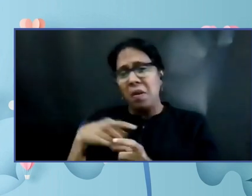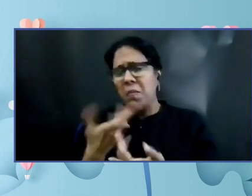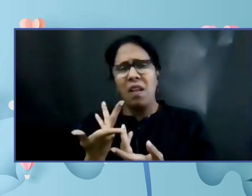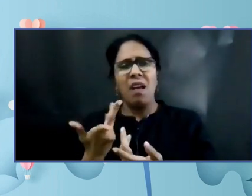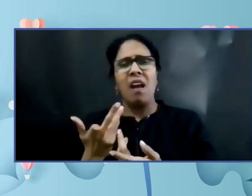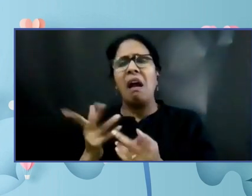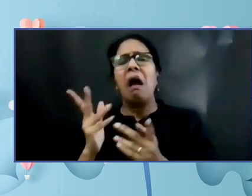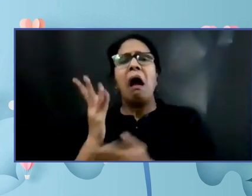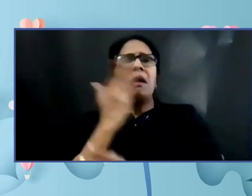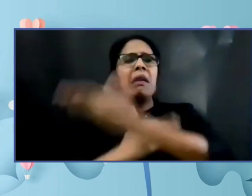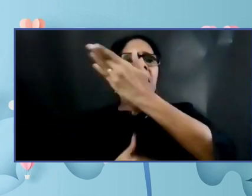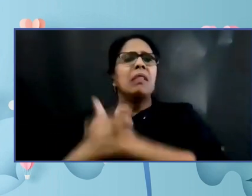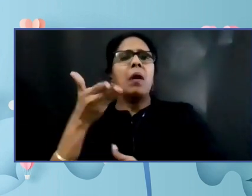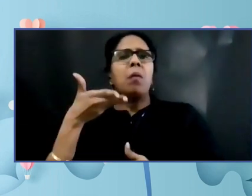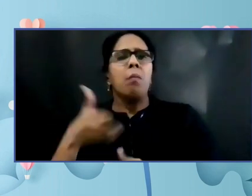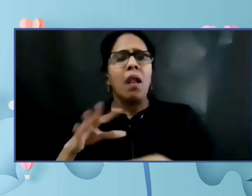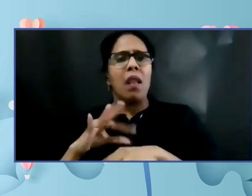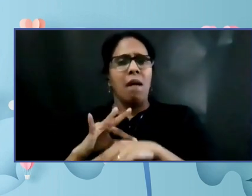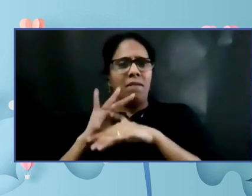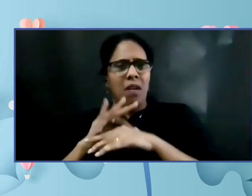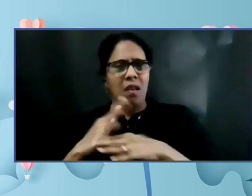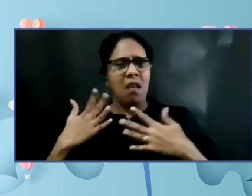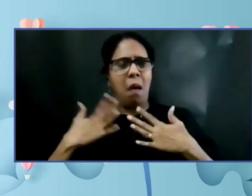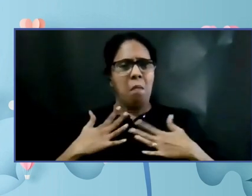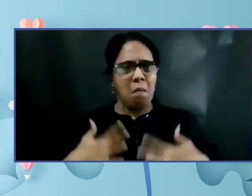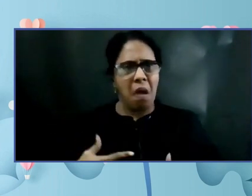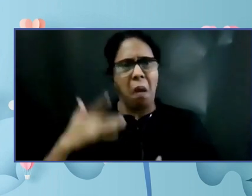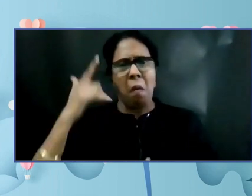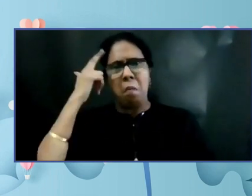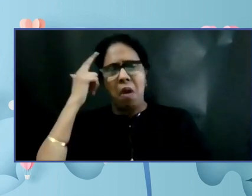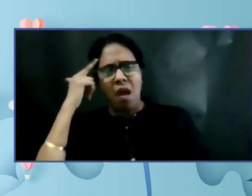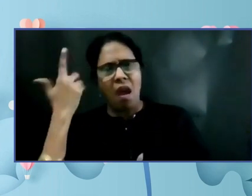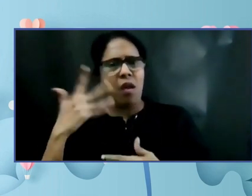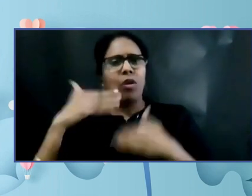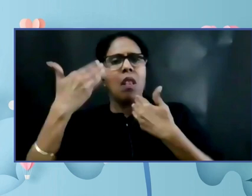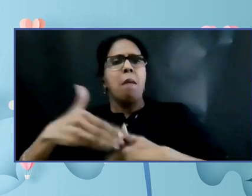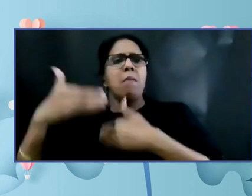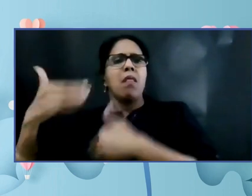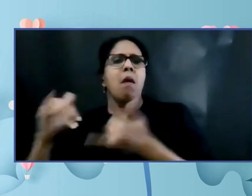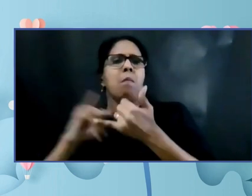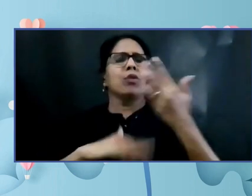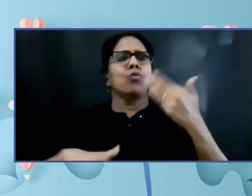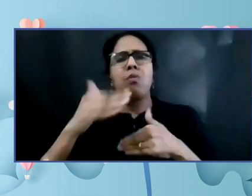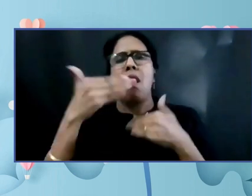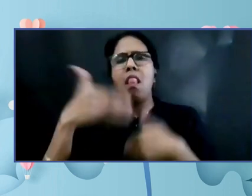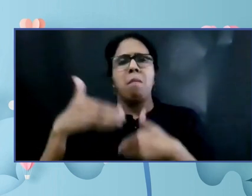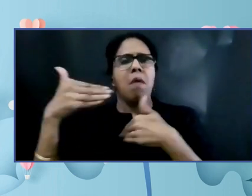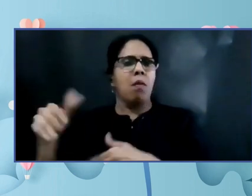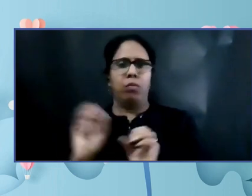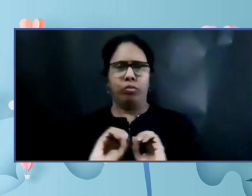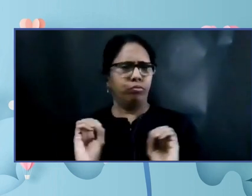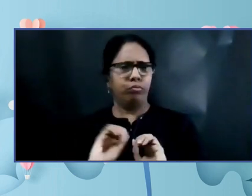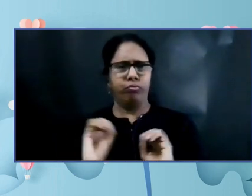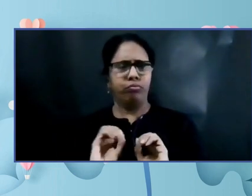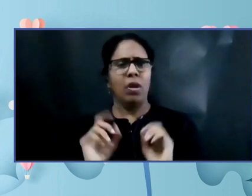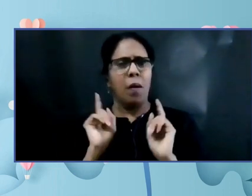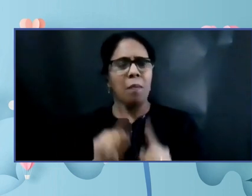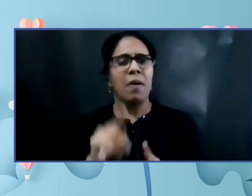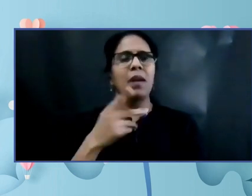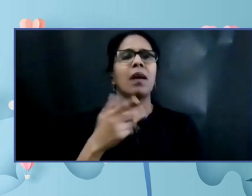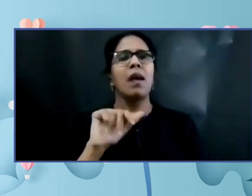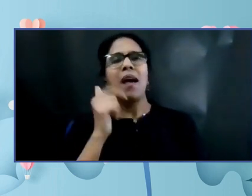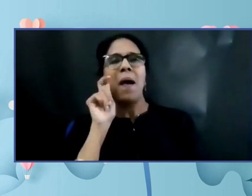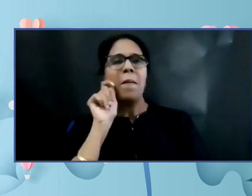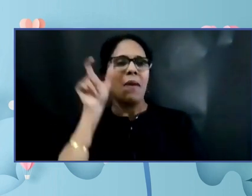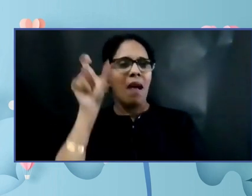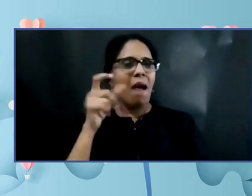disability isn't a physical, mental, or social limitation, but rather, in the words of the late